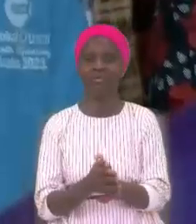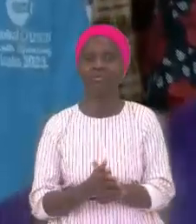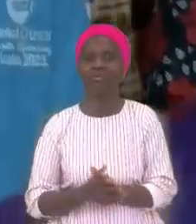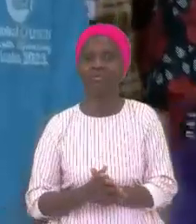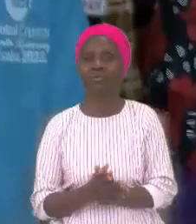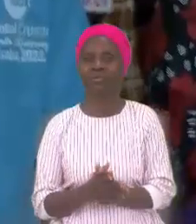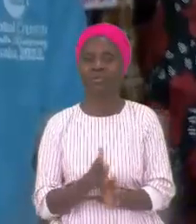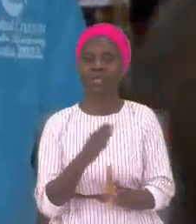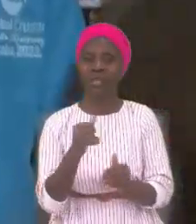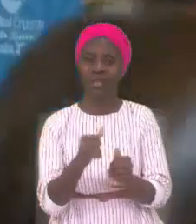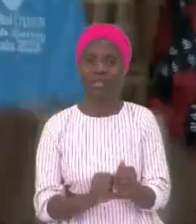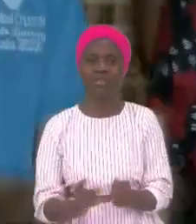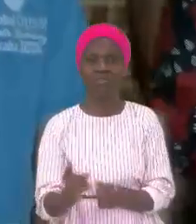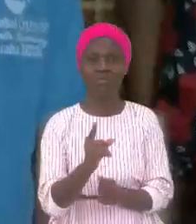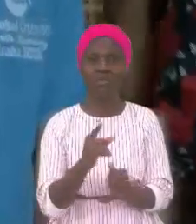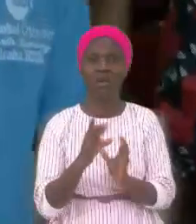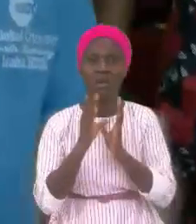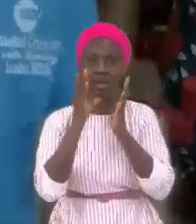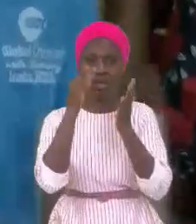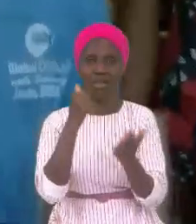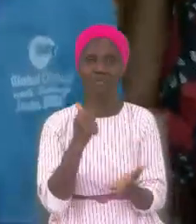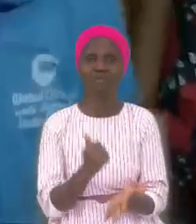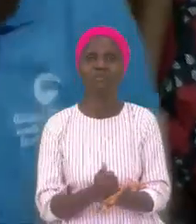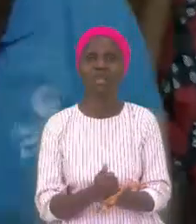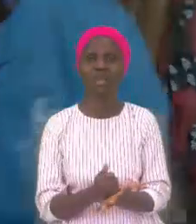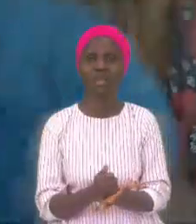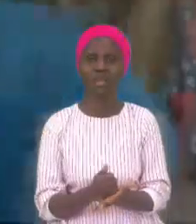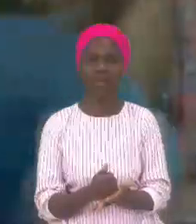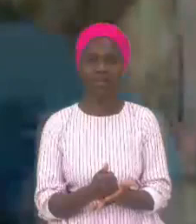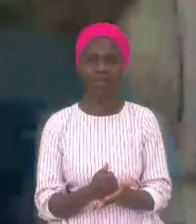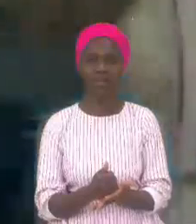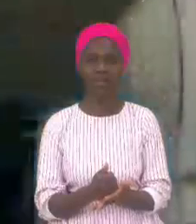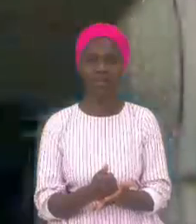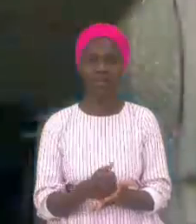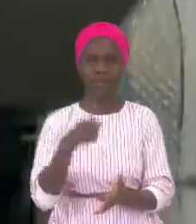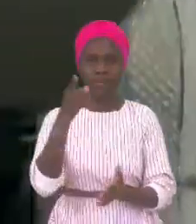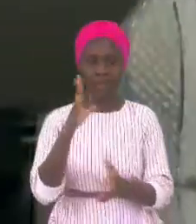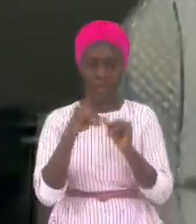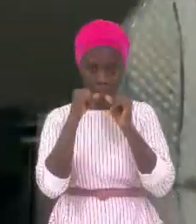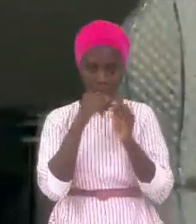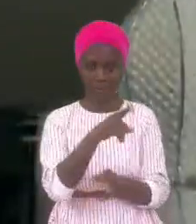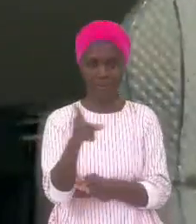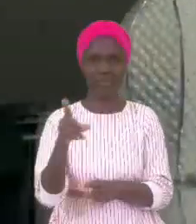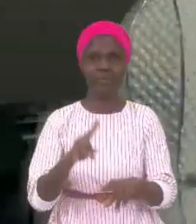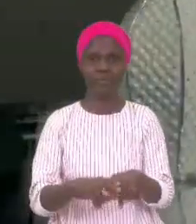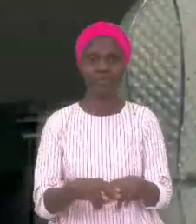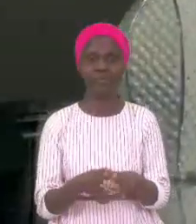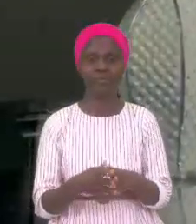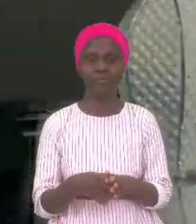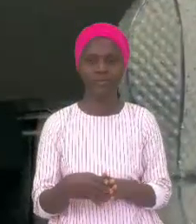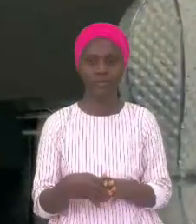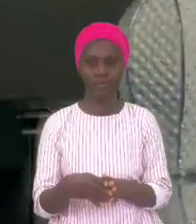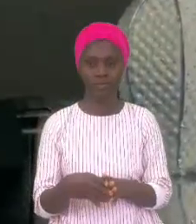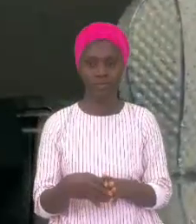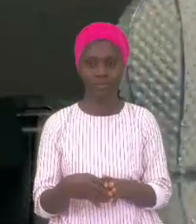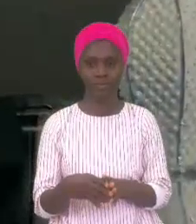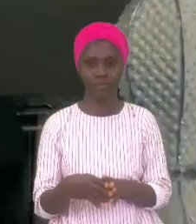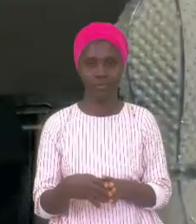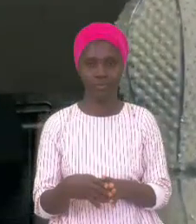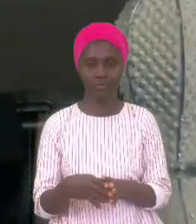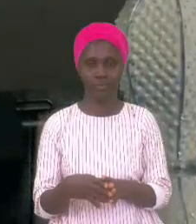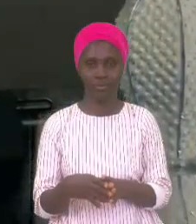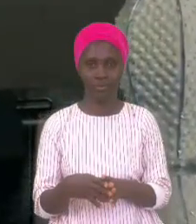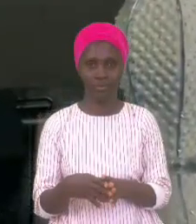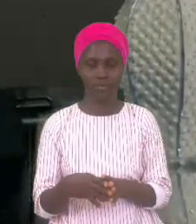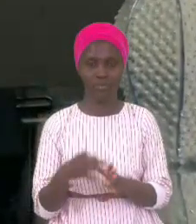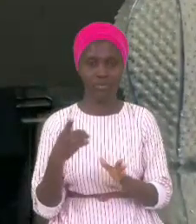And everybody said, amen. Amen. God bless you. You can sit down. I'm dealing with a